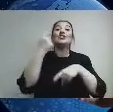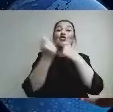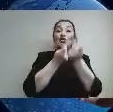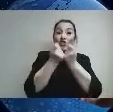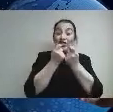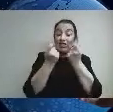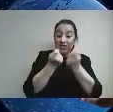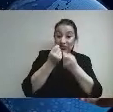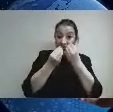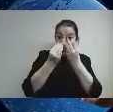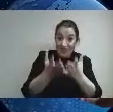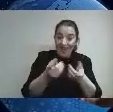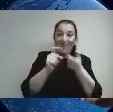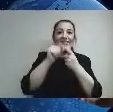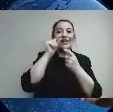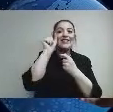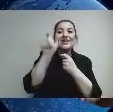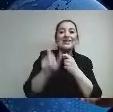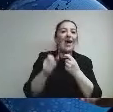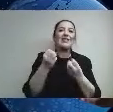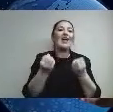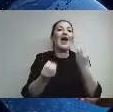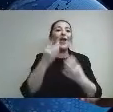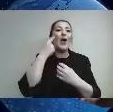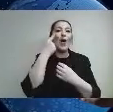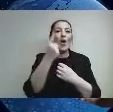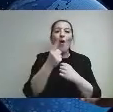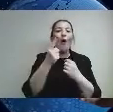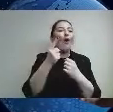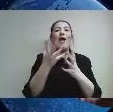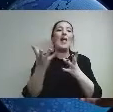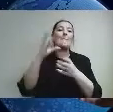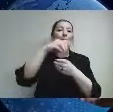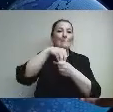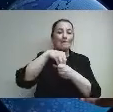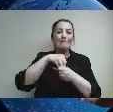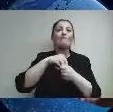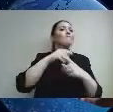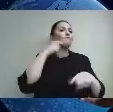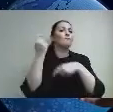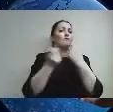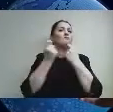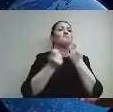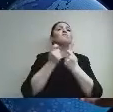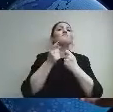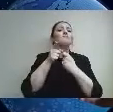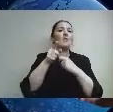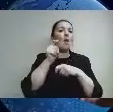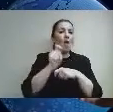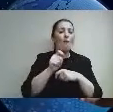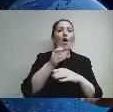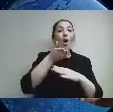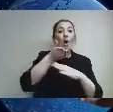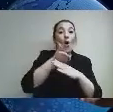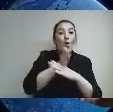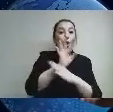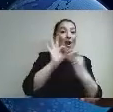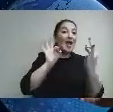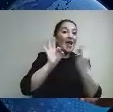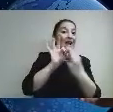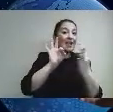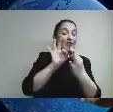uh, perspectives so that she can contribute to appropriate and